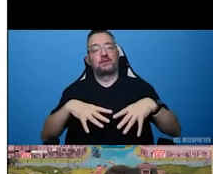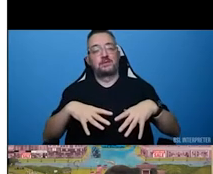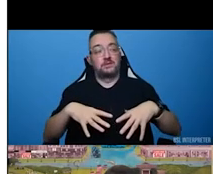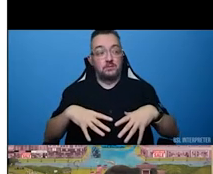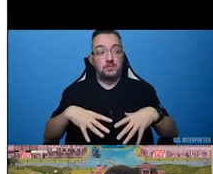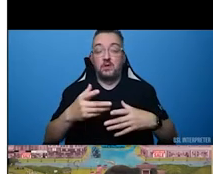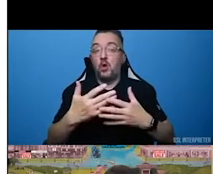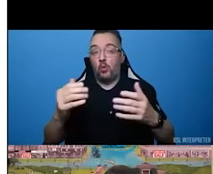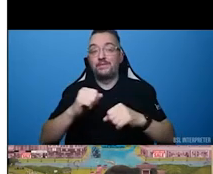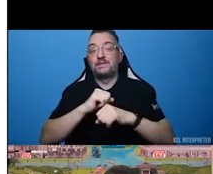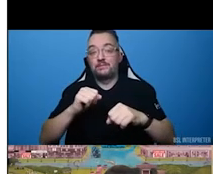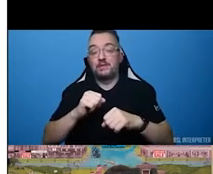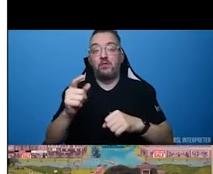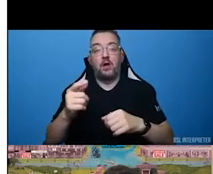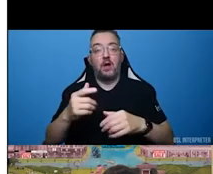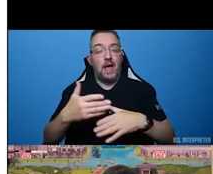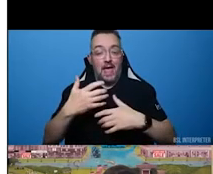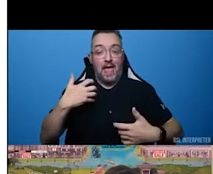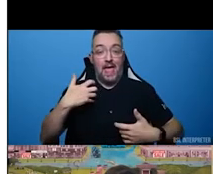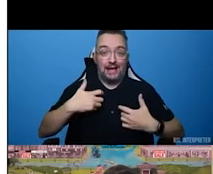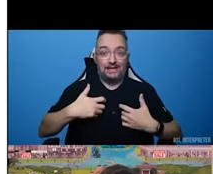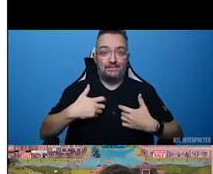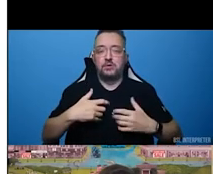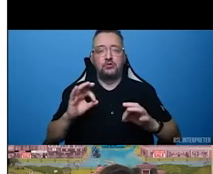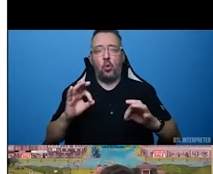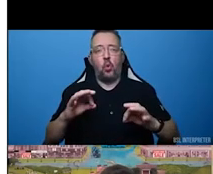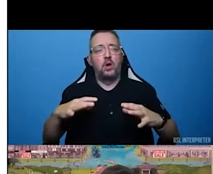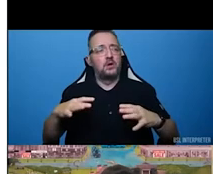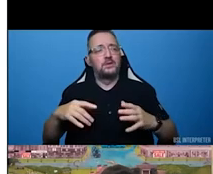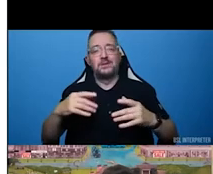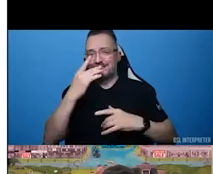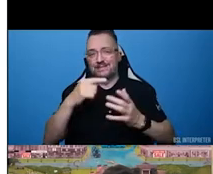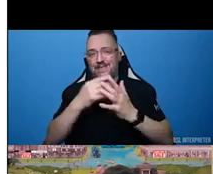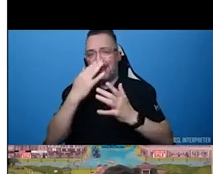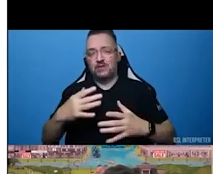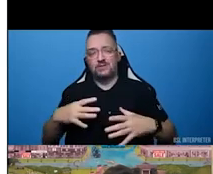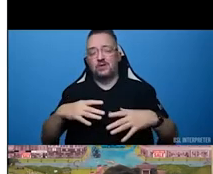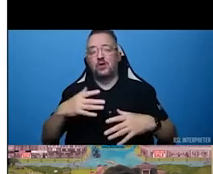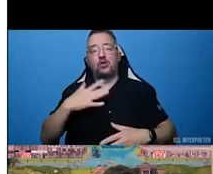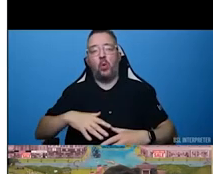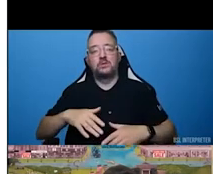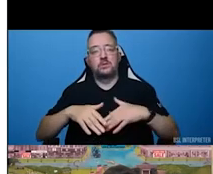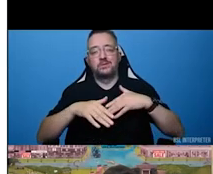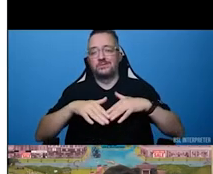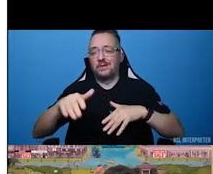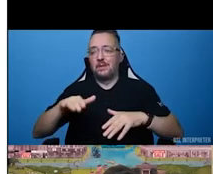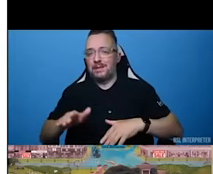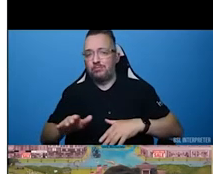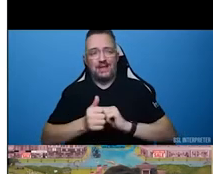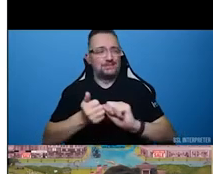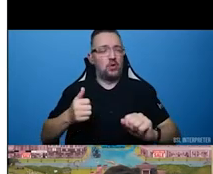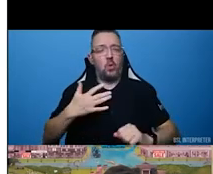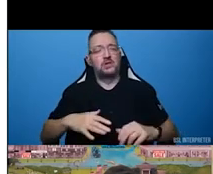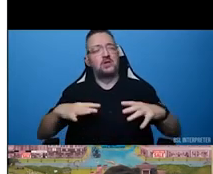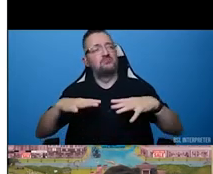there's lots of space in the city for active teenagers, but not a lot of hangout space for teenagers who feel less inclined to skateboard or play basketball can actually